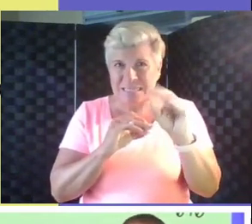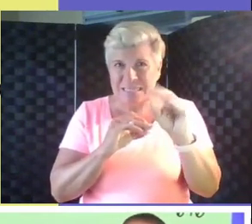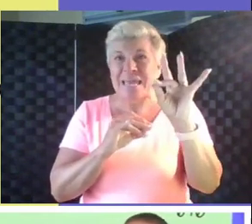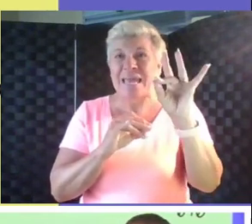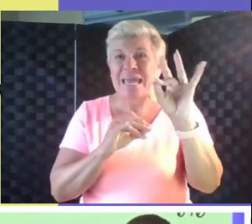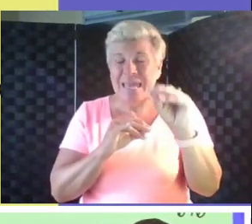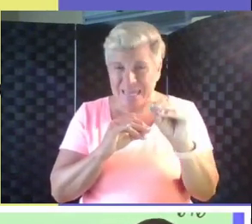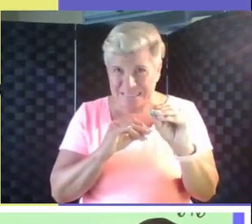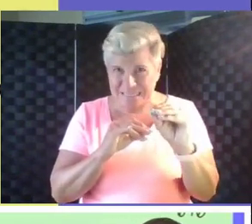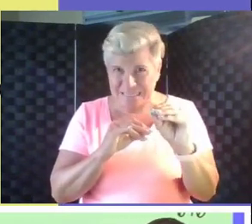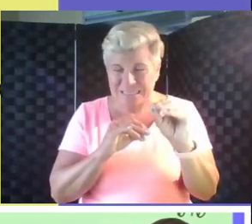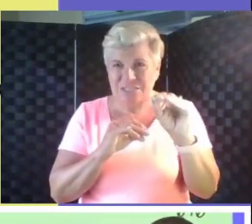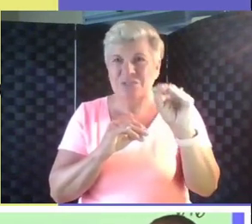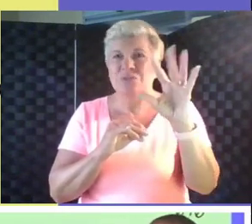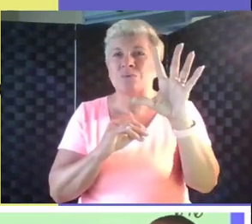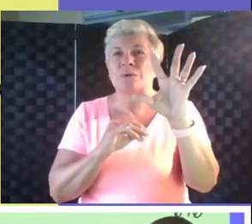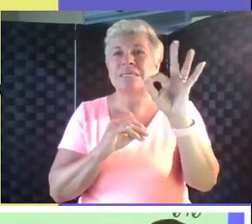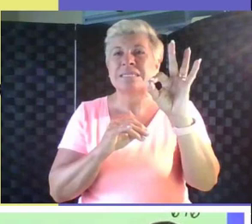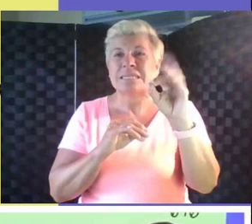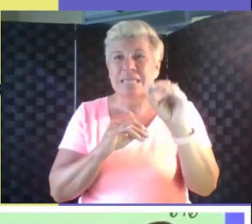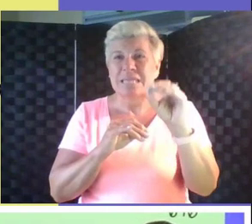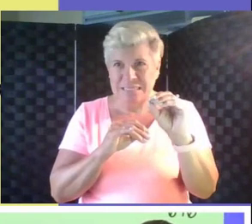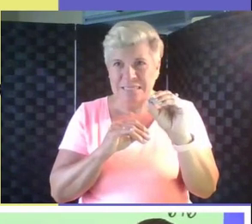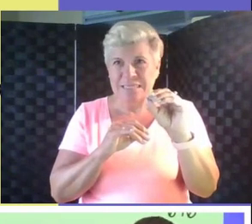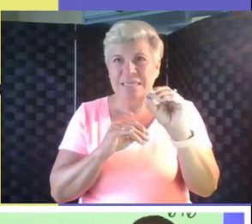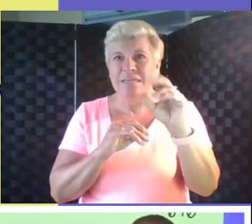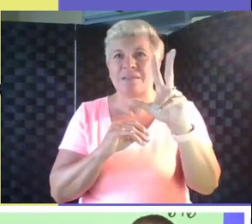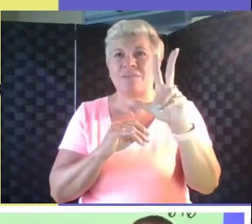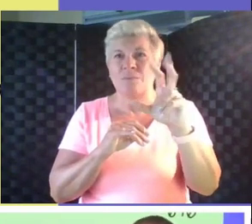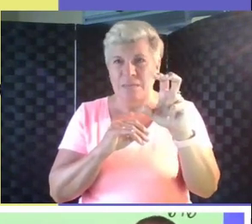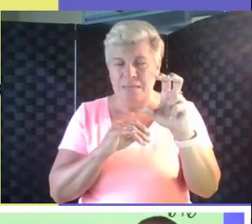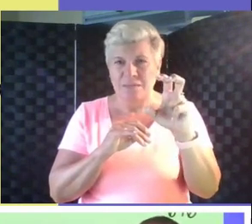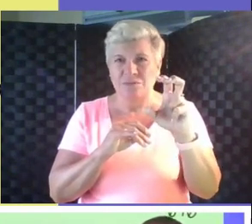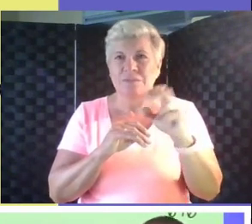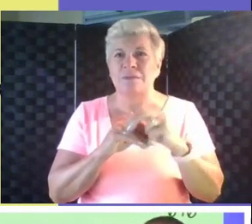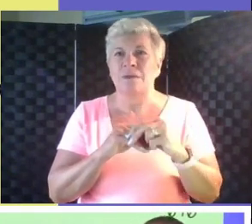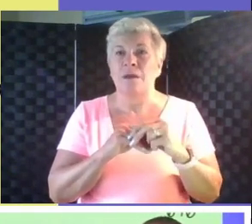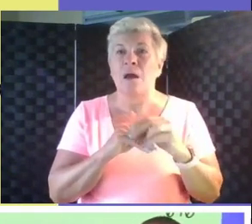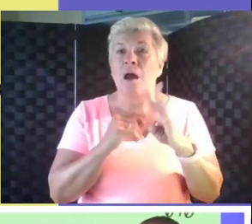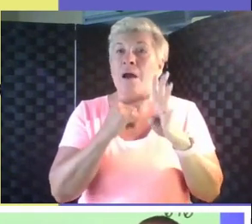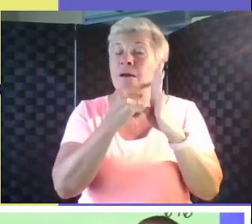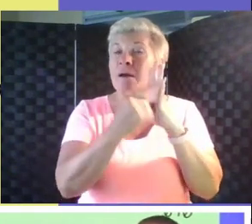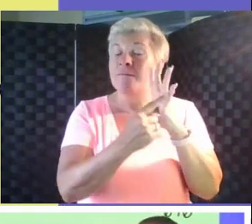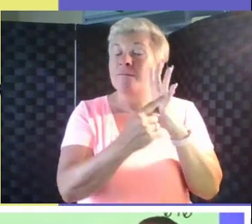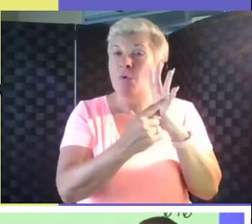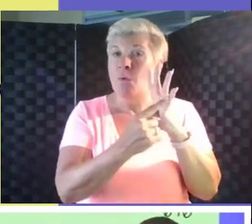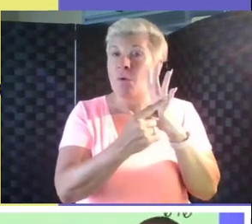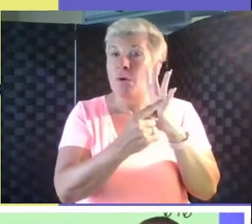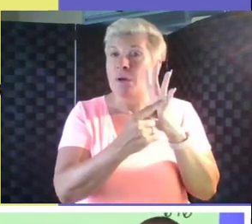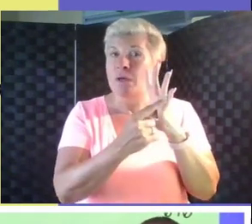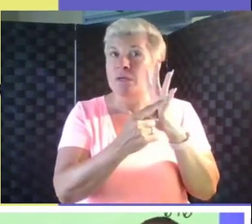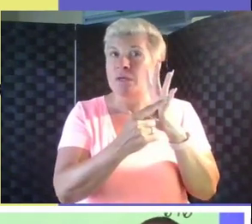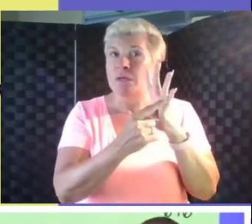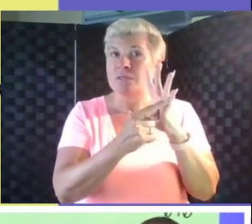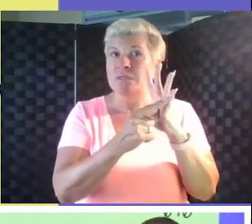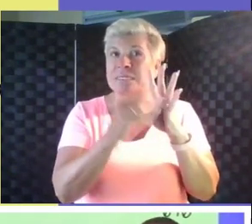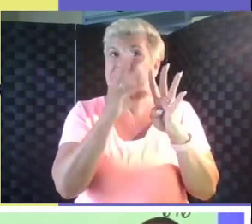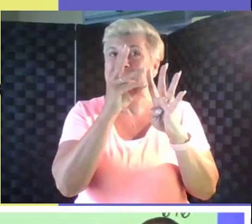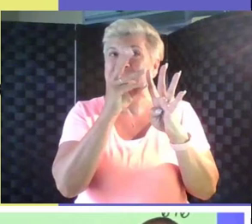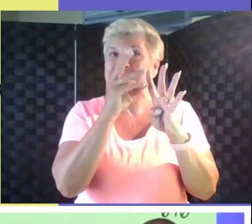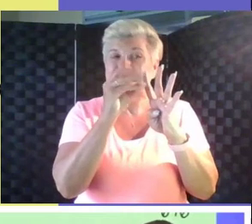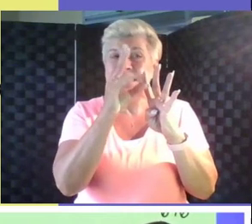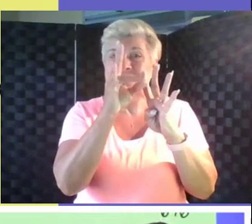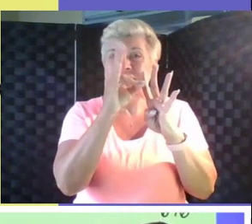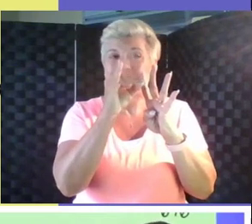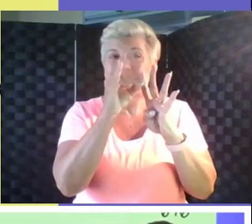270, 280, 290, 300. So each of those is a 10. 10, 20,